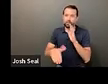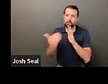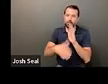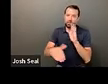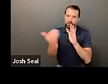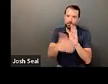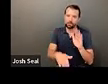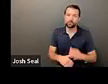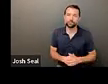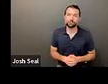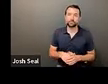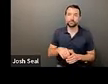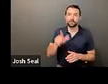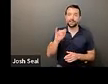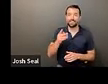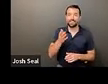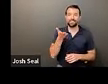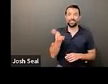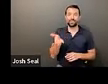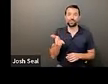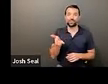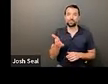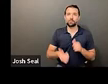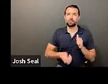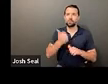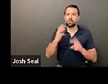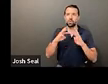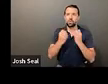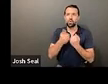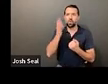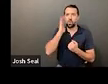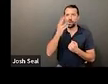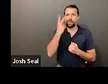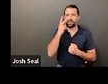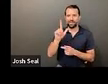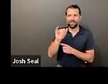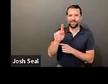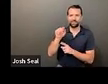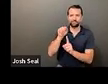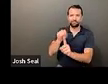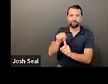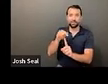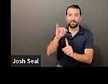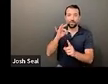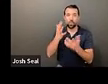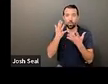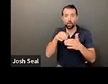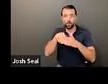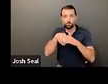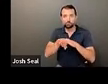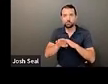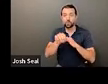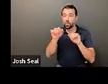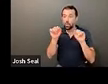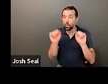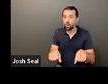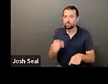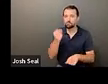MUSER in most of our professional development. So we wanted to make sure that you had access to it.